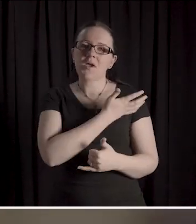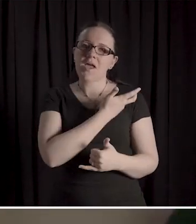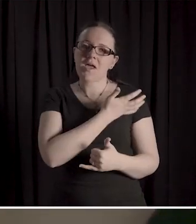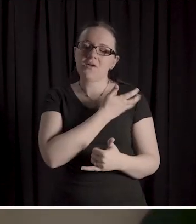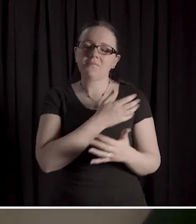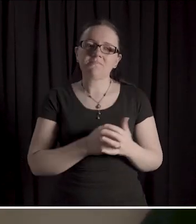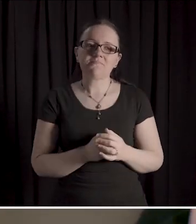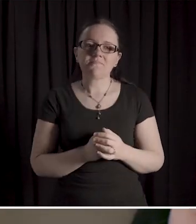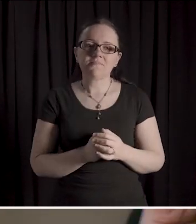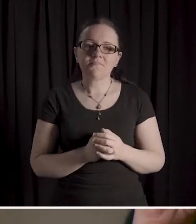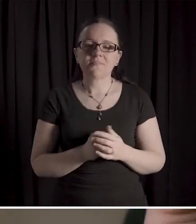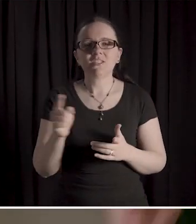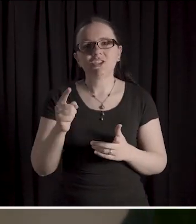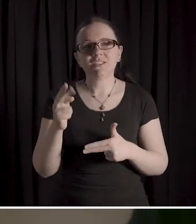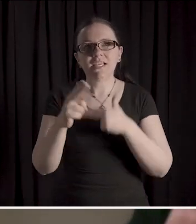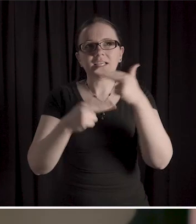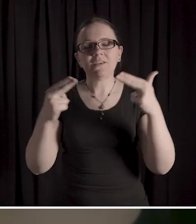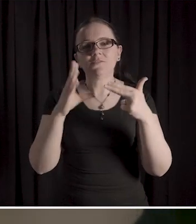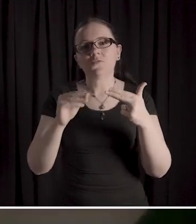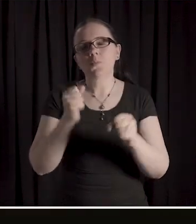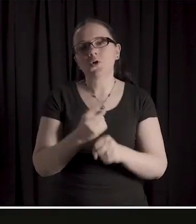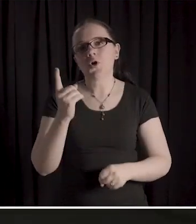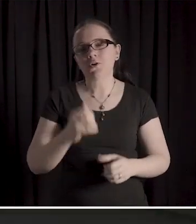that she is a gift from God.